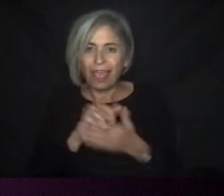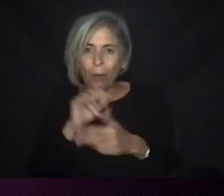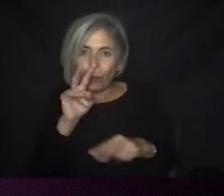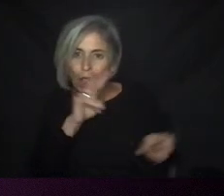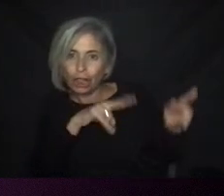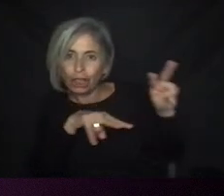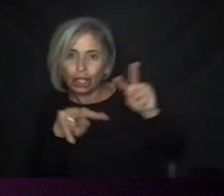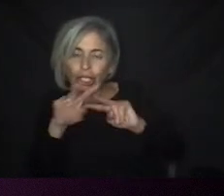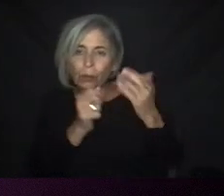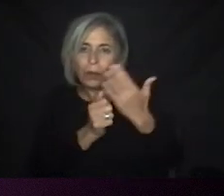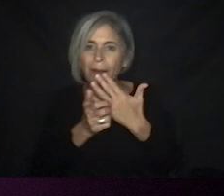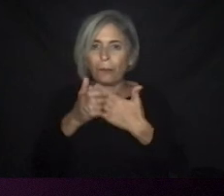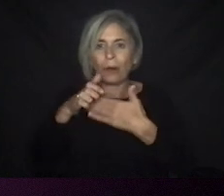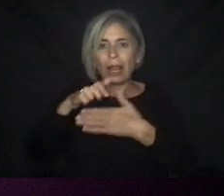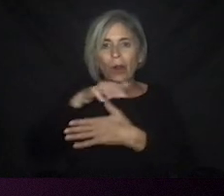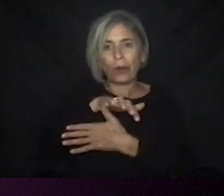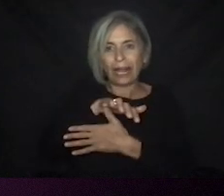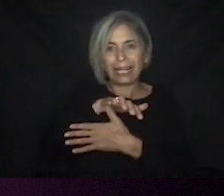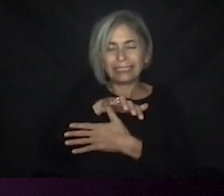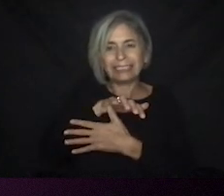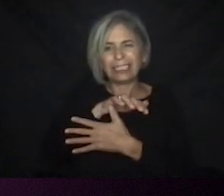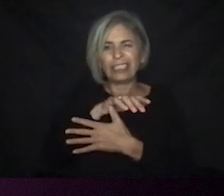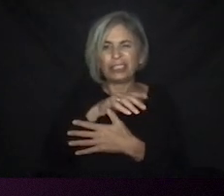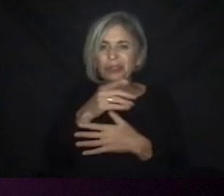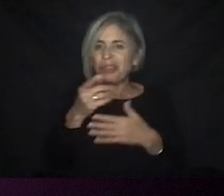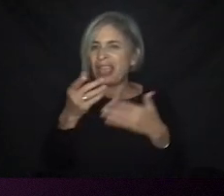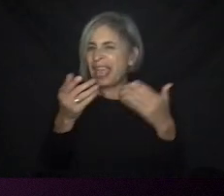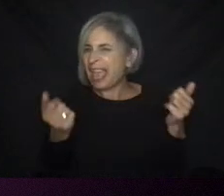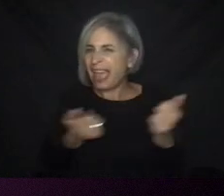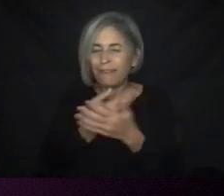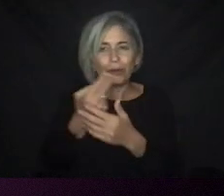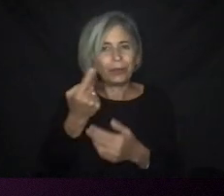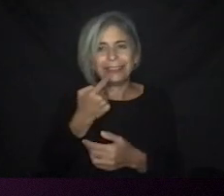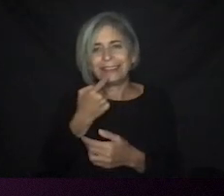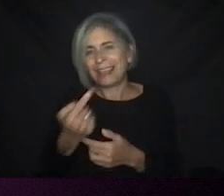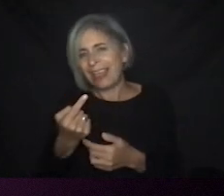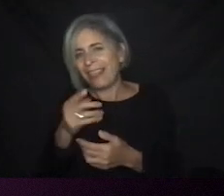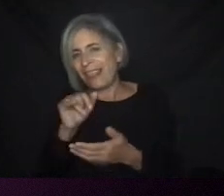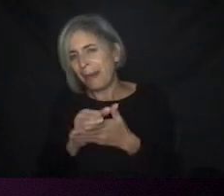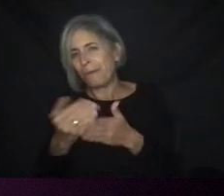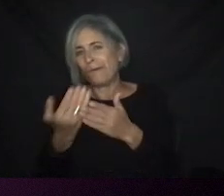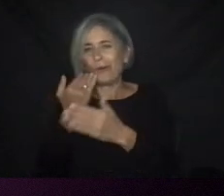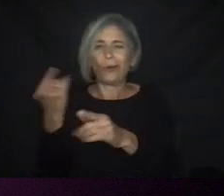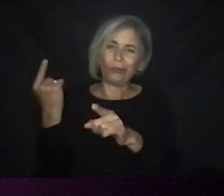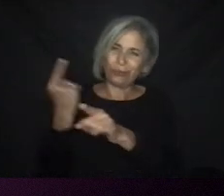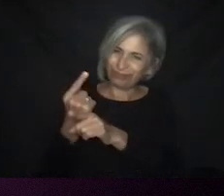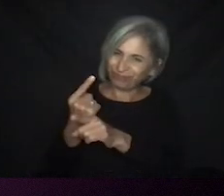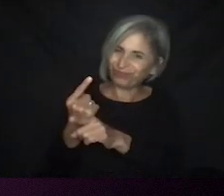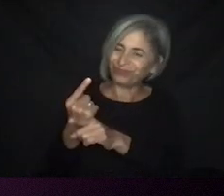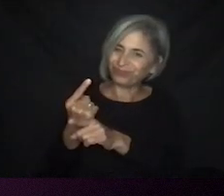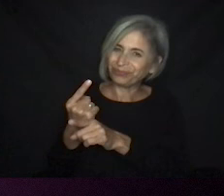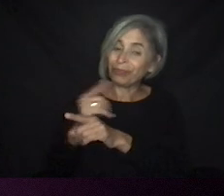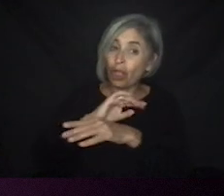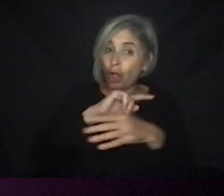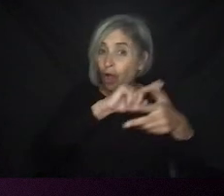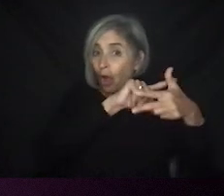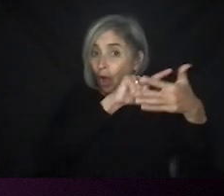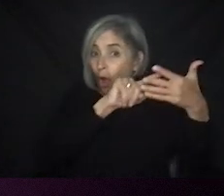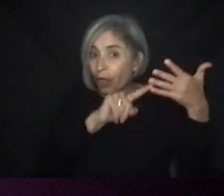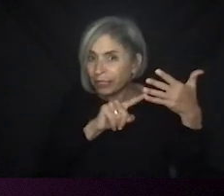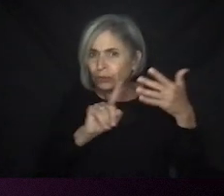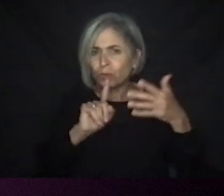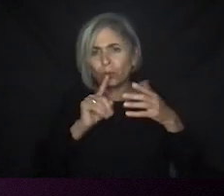at, that we prioritize. There's some, everybody has probably said something like this, right? All of these are